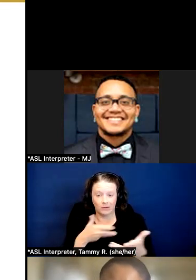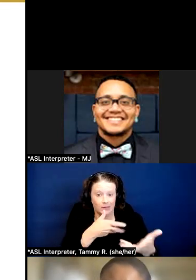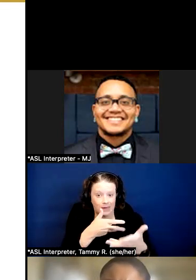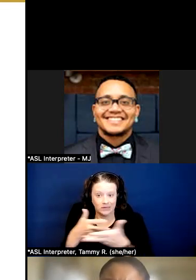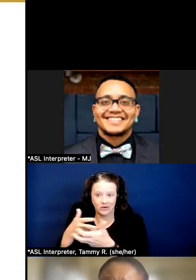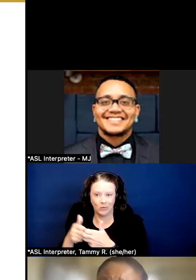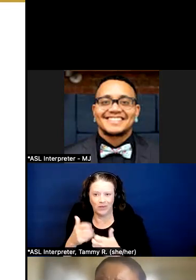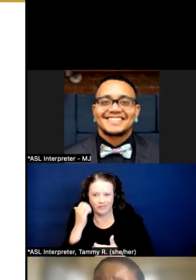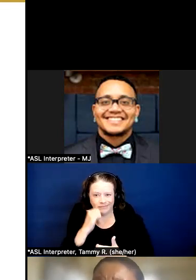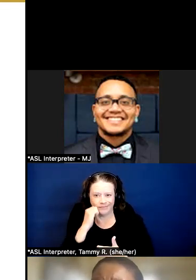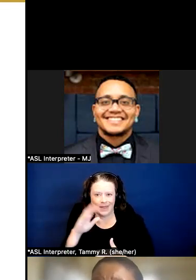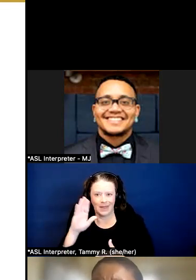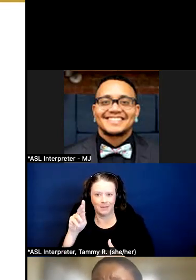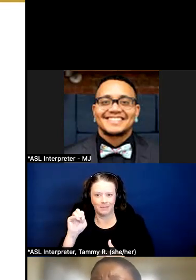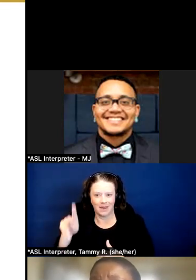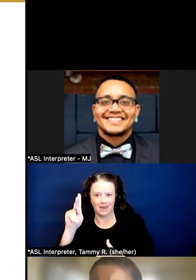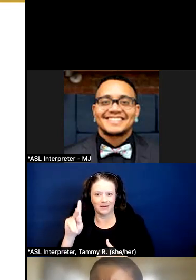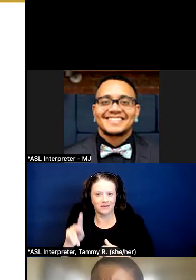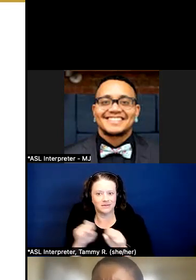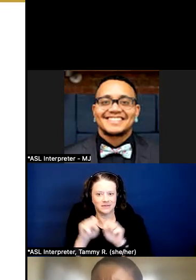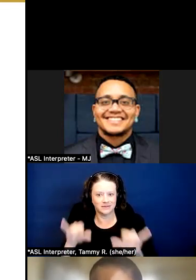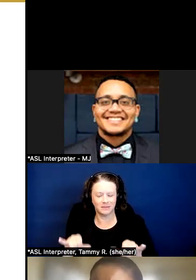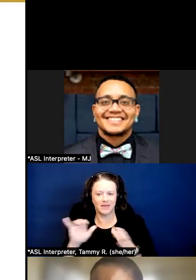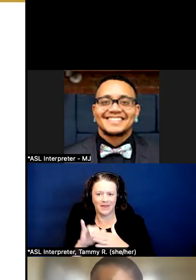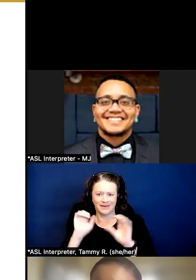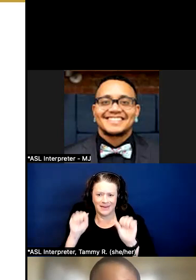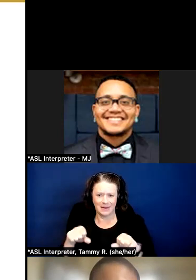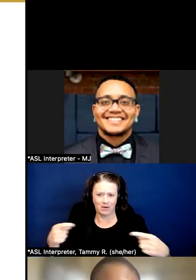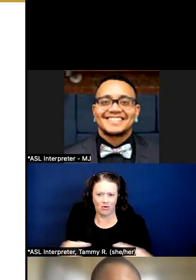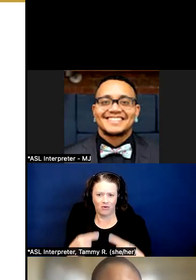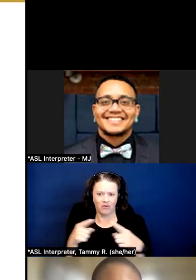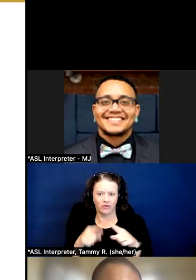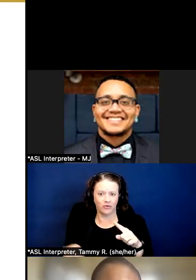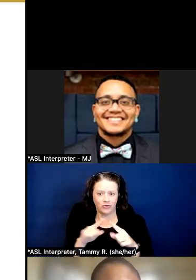banking systems, which we know can be very harmful to survivors.